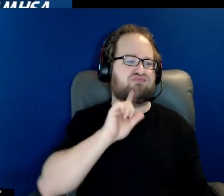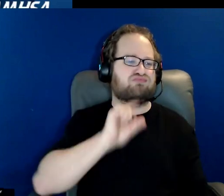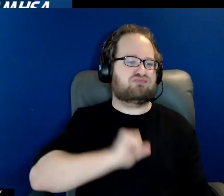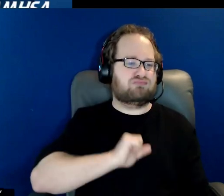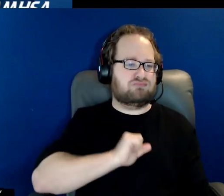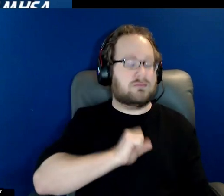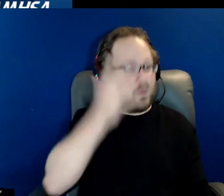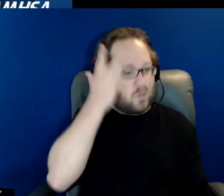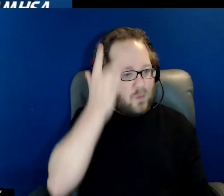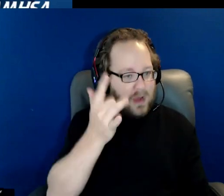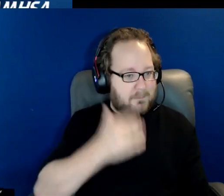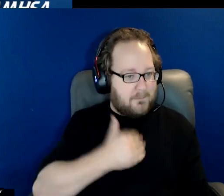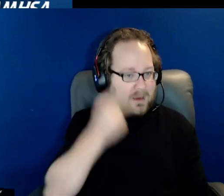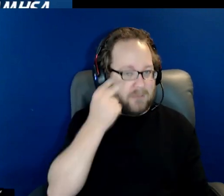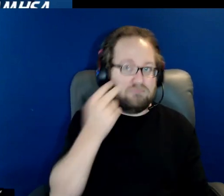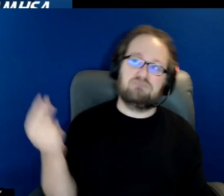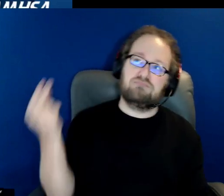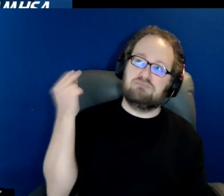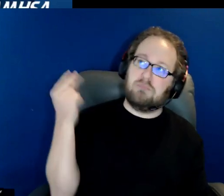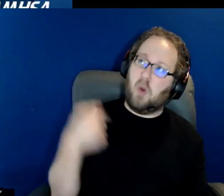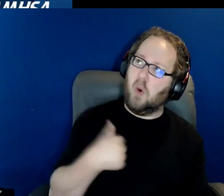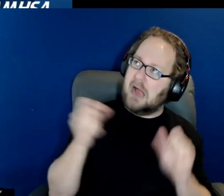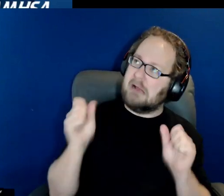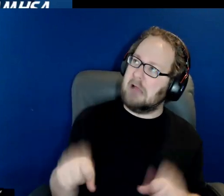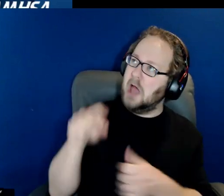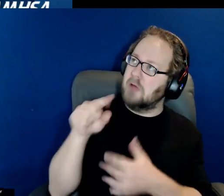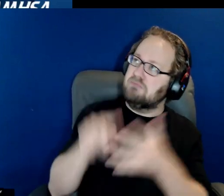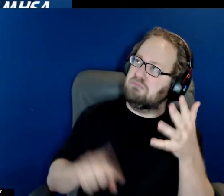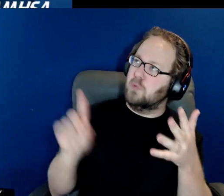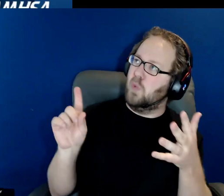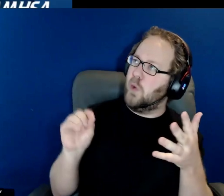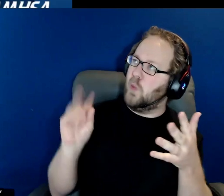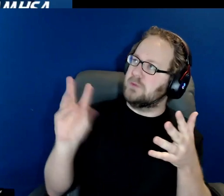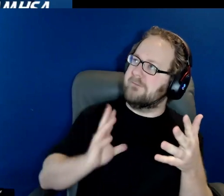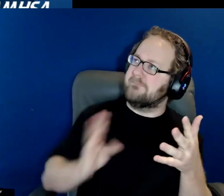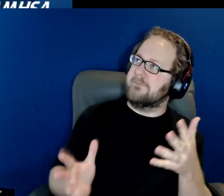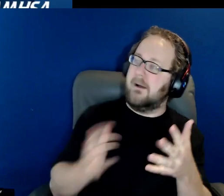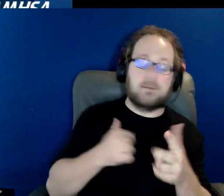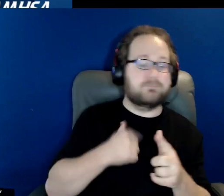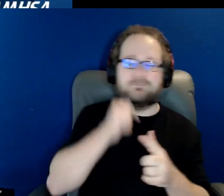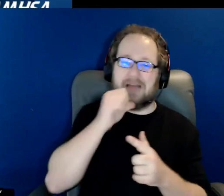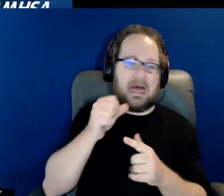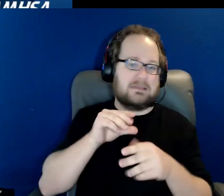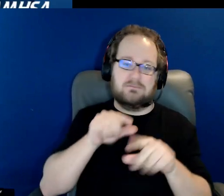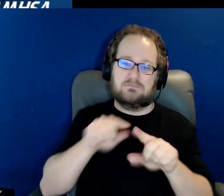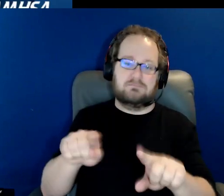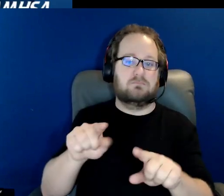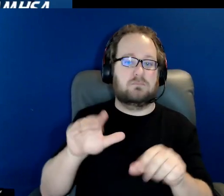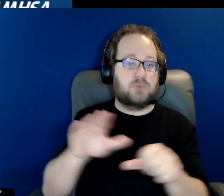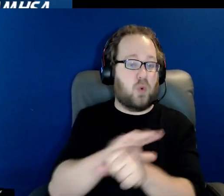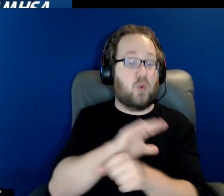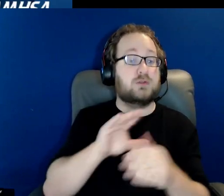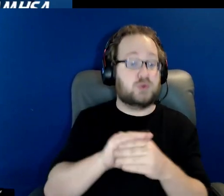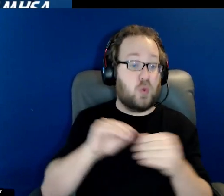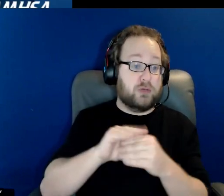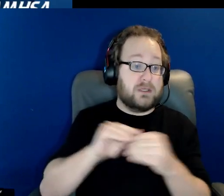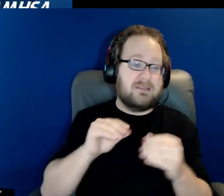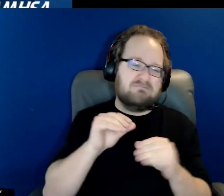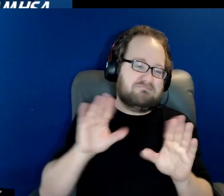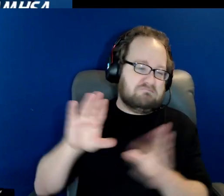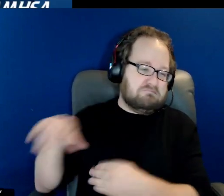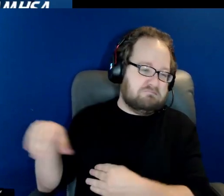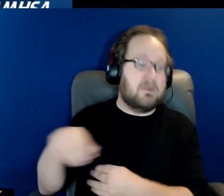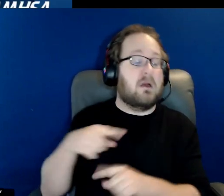of 106 or what I was capable of was different. I won't get into the whole story, but it was